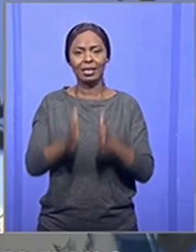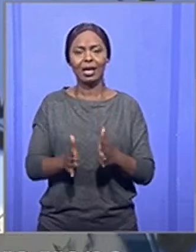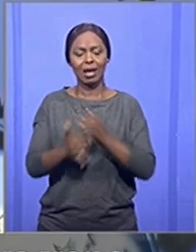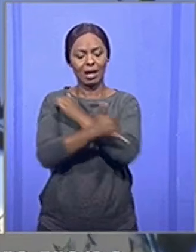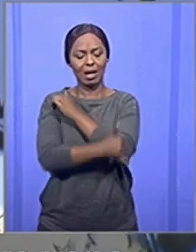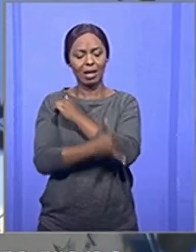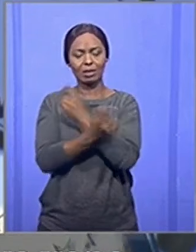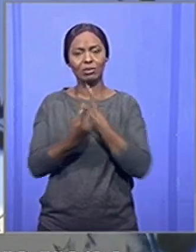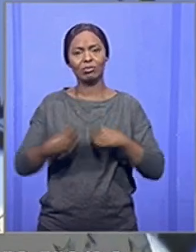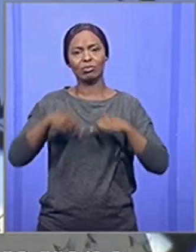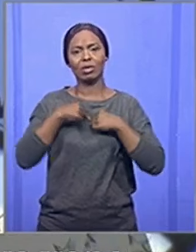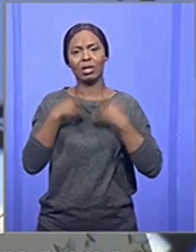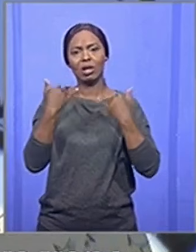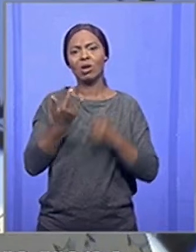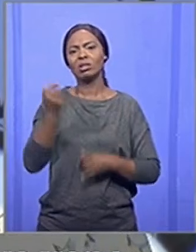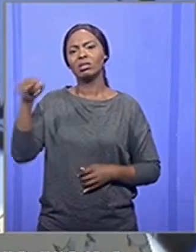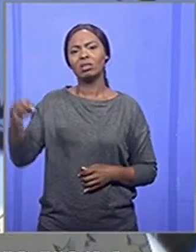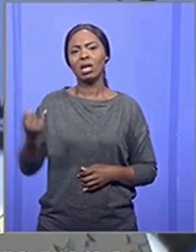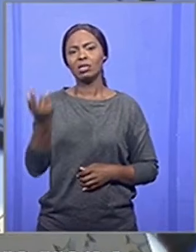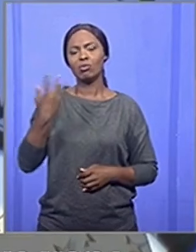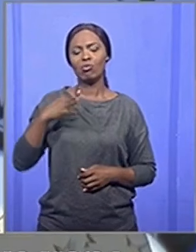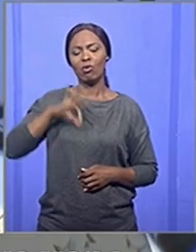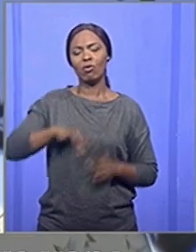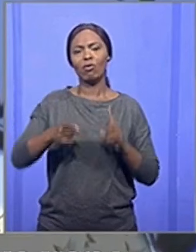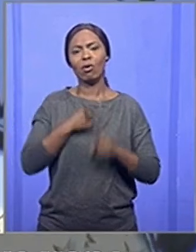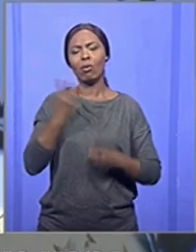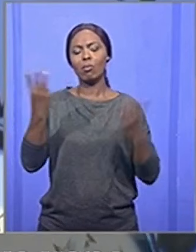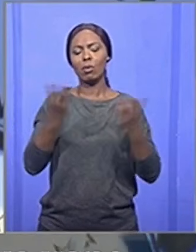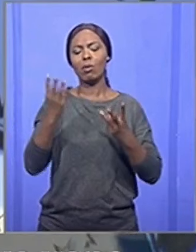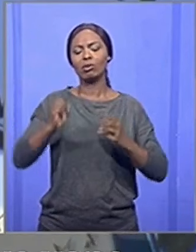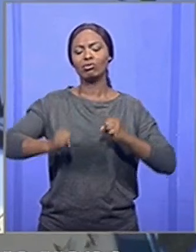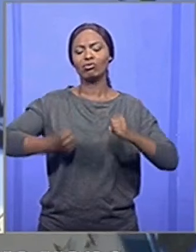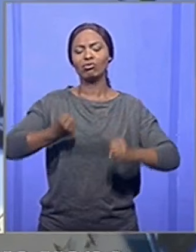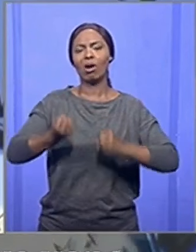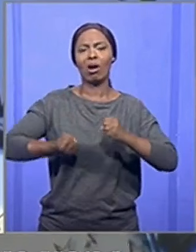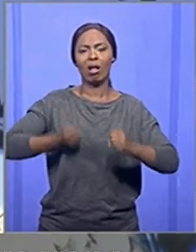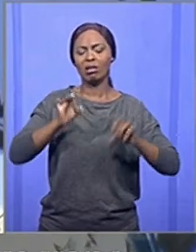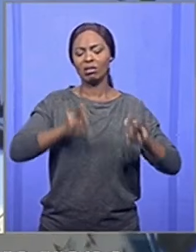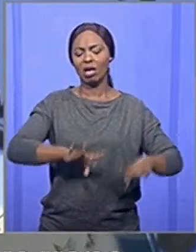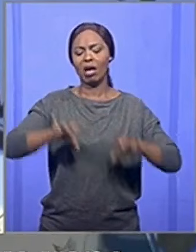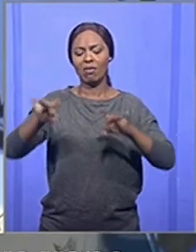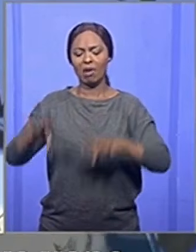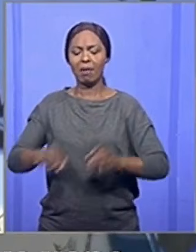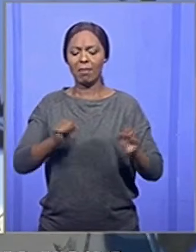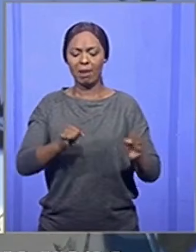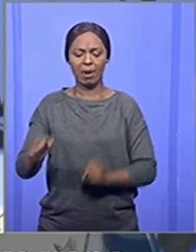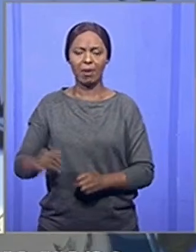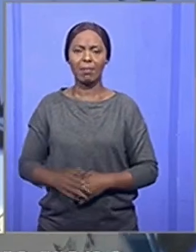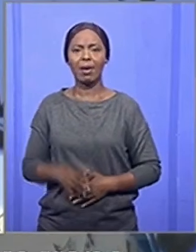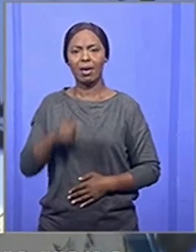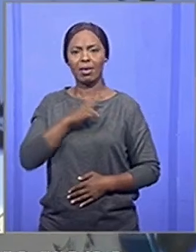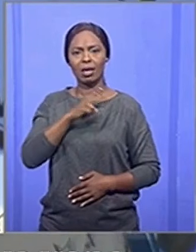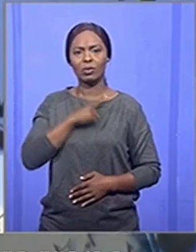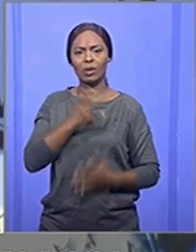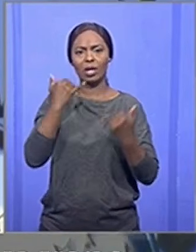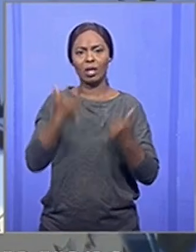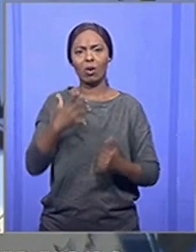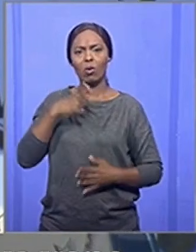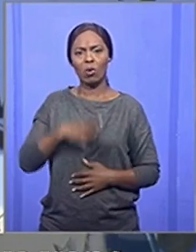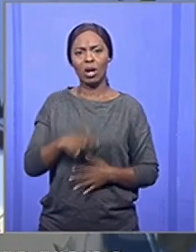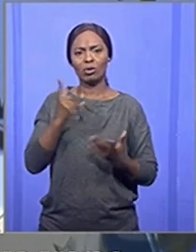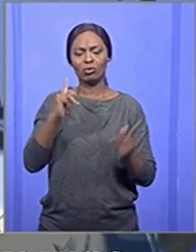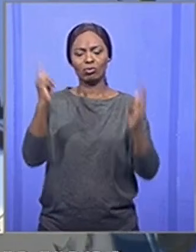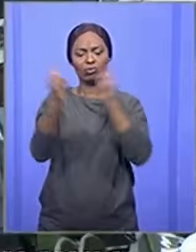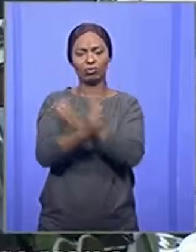country that want to profit from your suffering as a people. That is why they deliberately sabotage